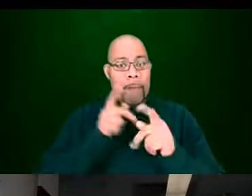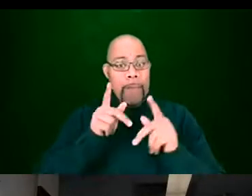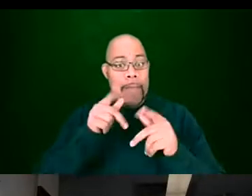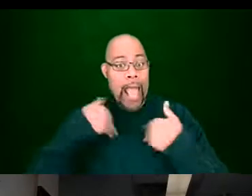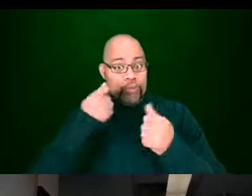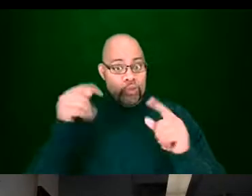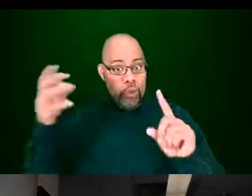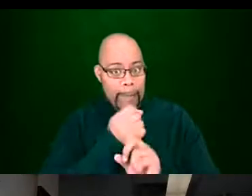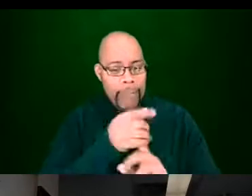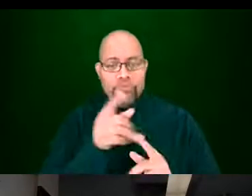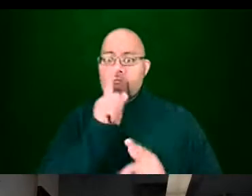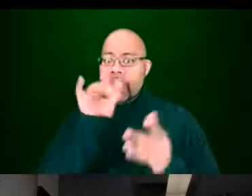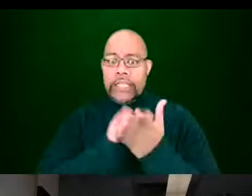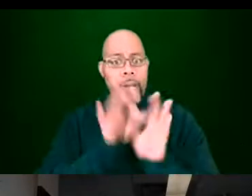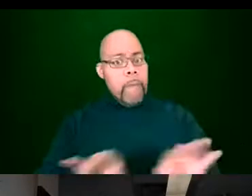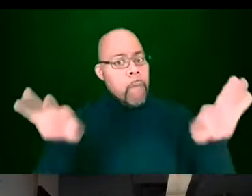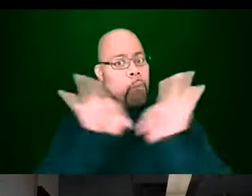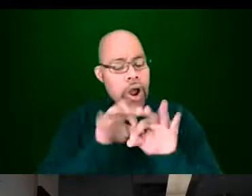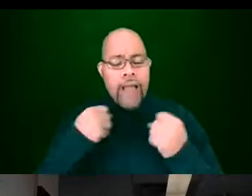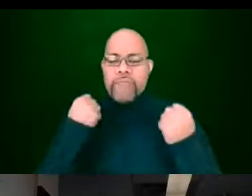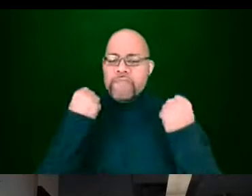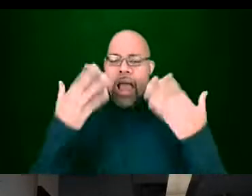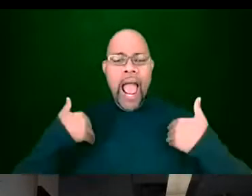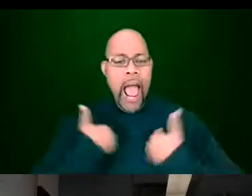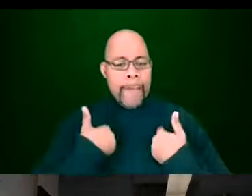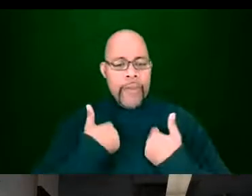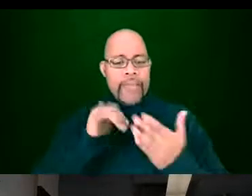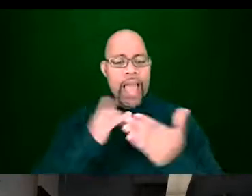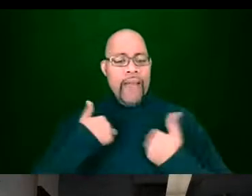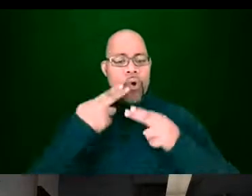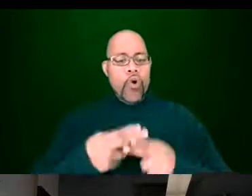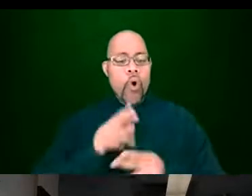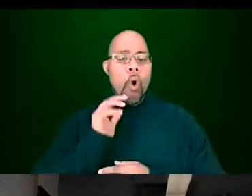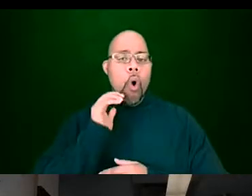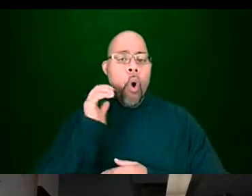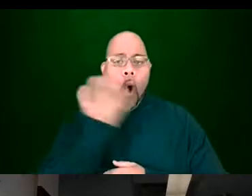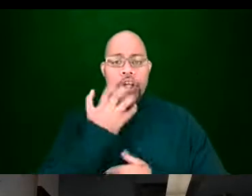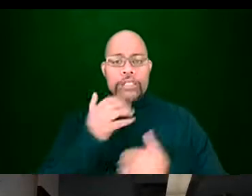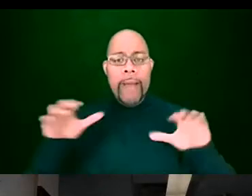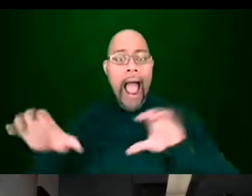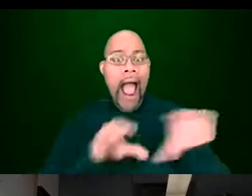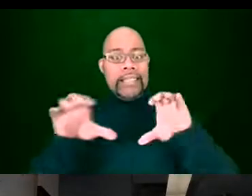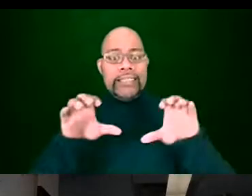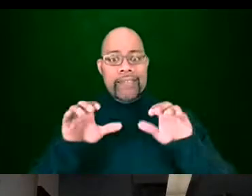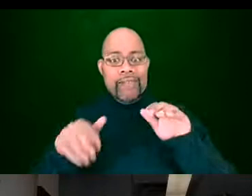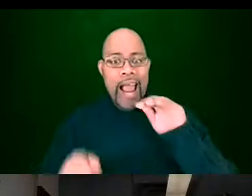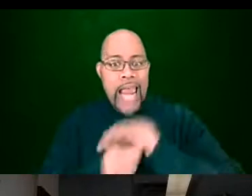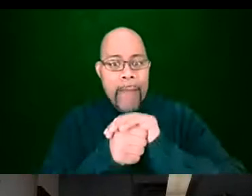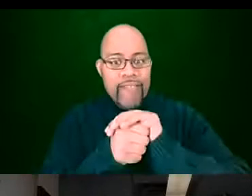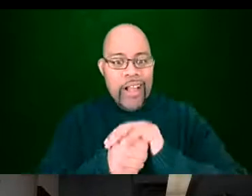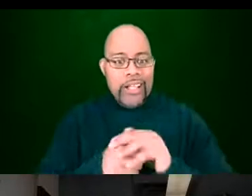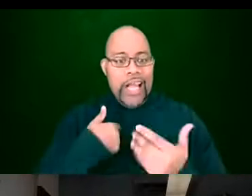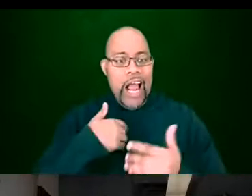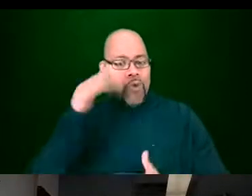is super important. And there are a lot of animals that have what we call really awesome active camouflage. One that I, always grew up